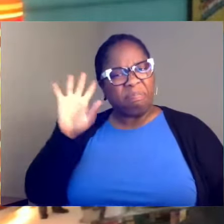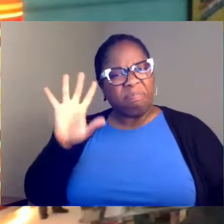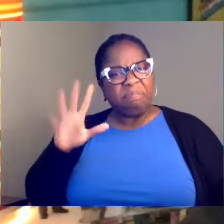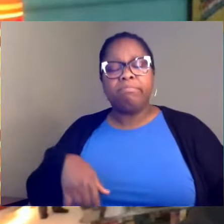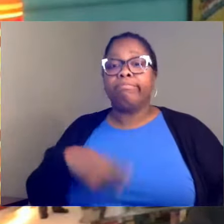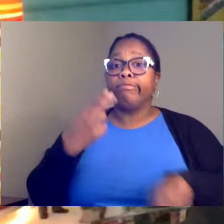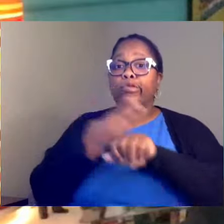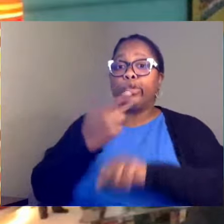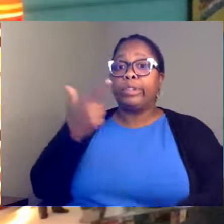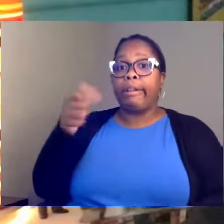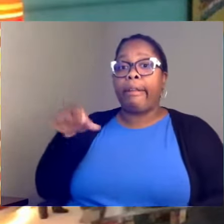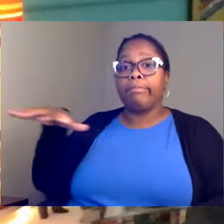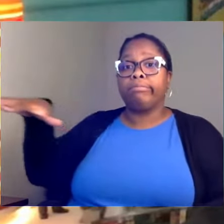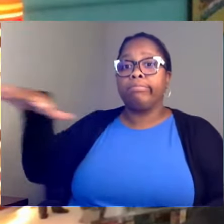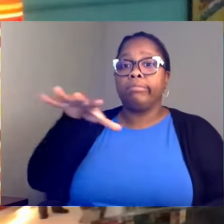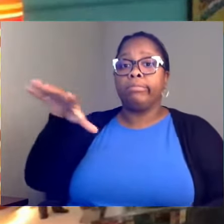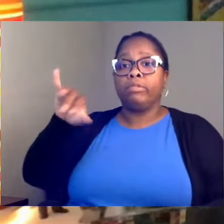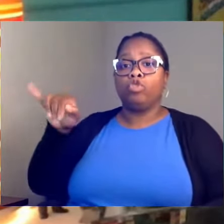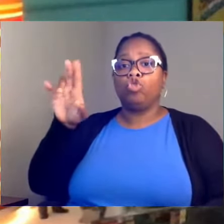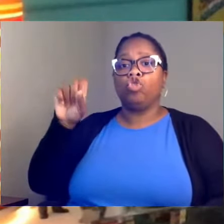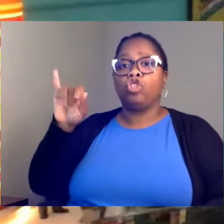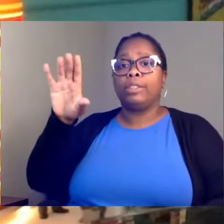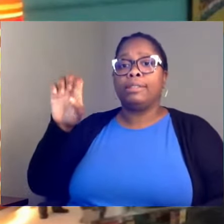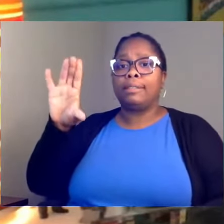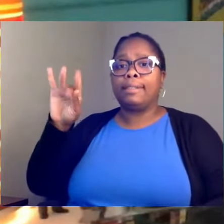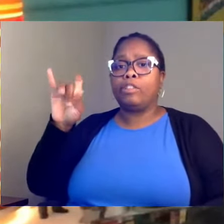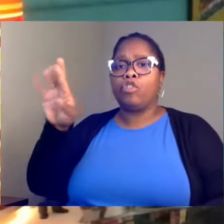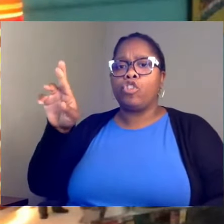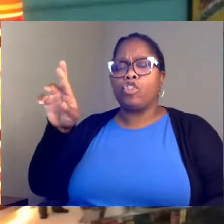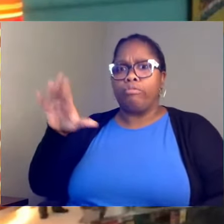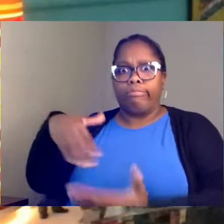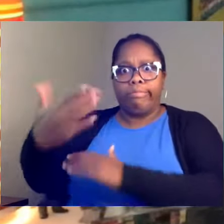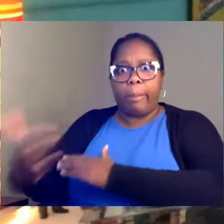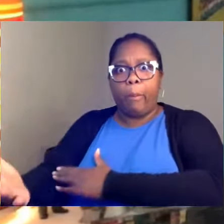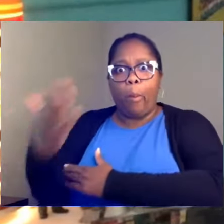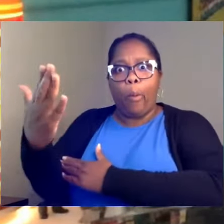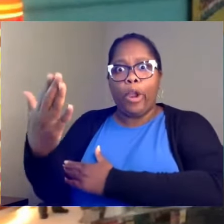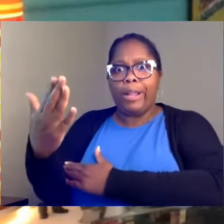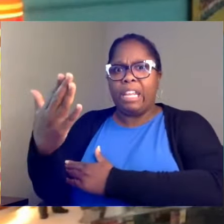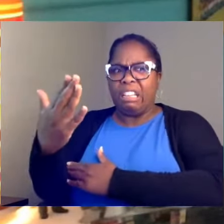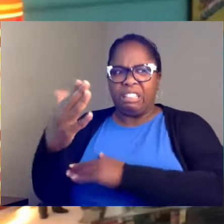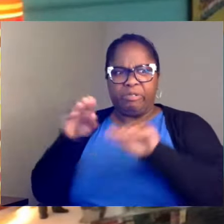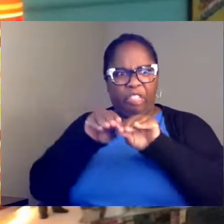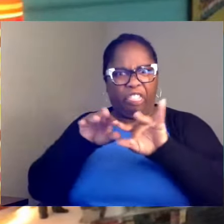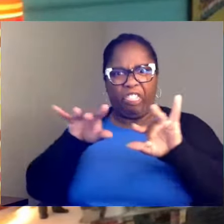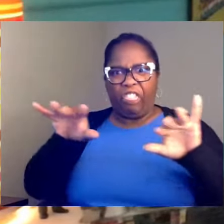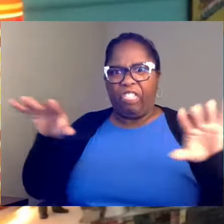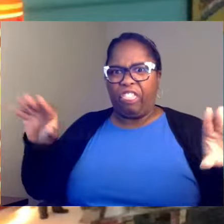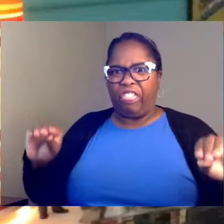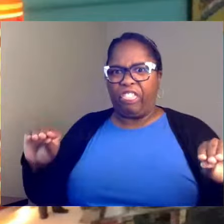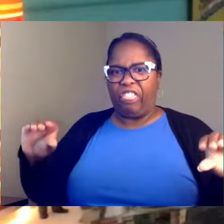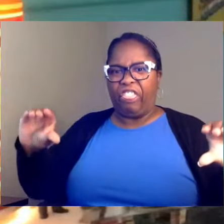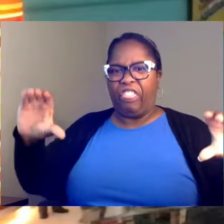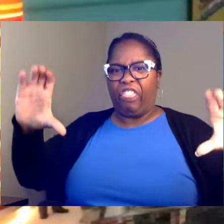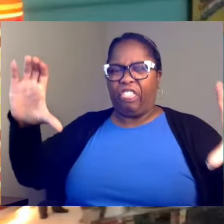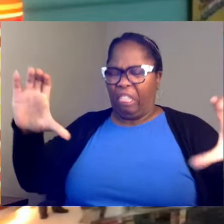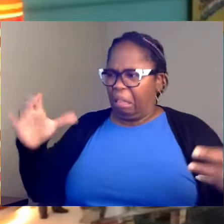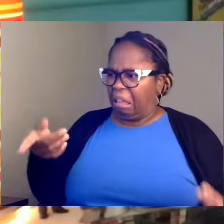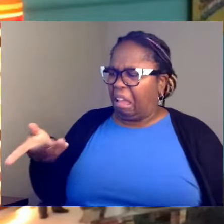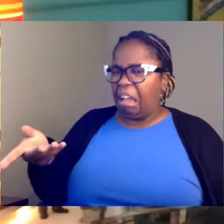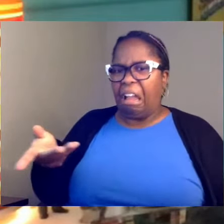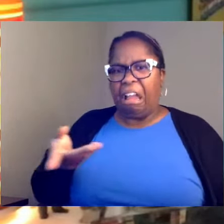Center, leaving layers of residue everywhere the following morning. Women are talking about,